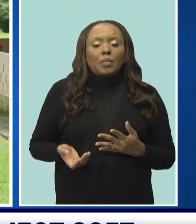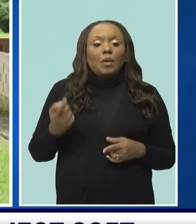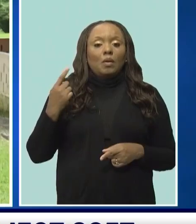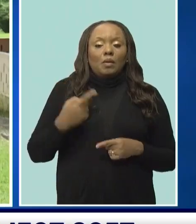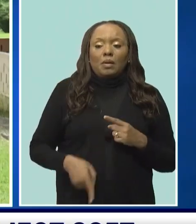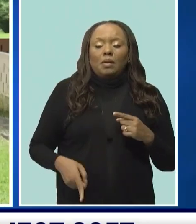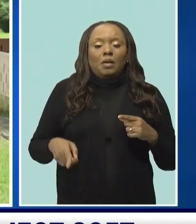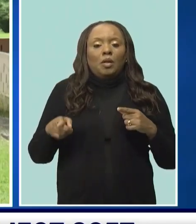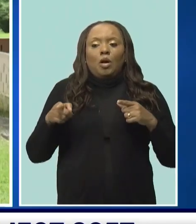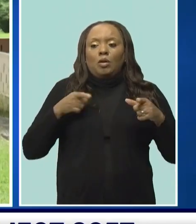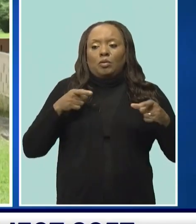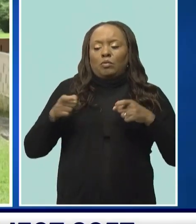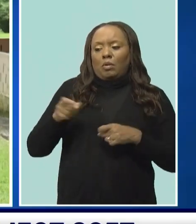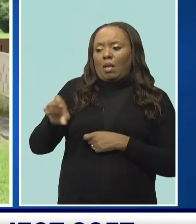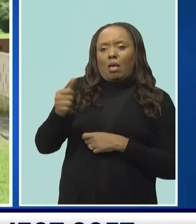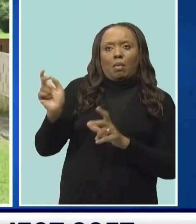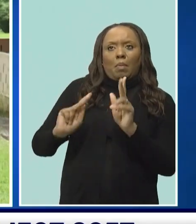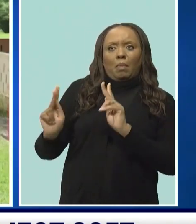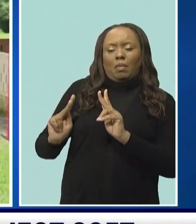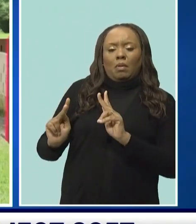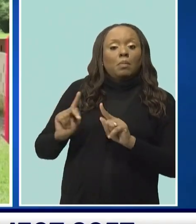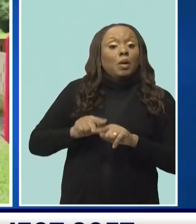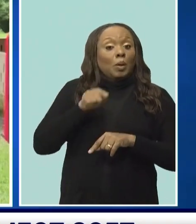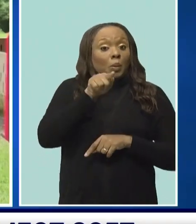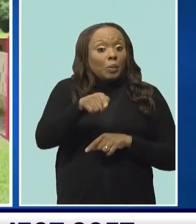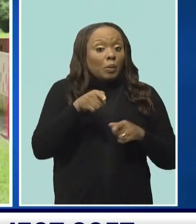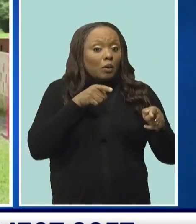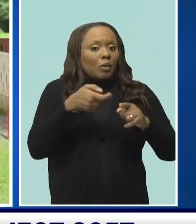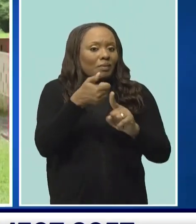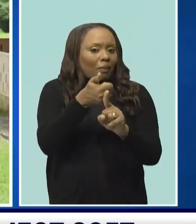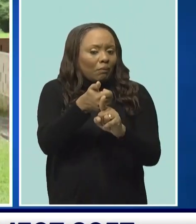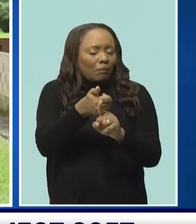something somebody else does, but you can always control what it is that you do.